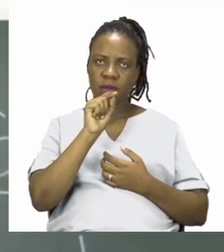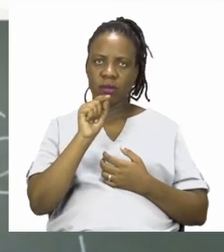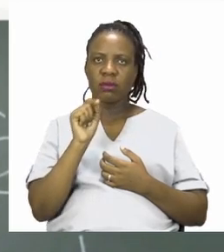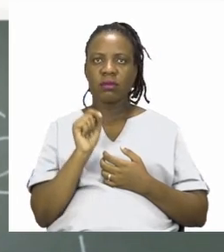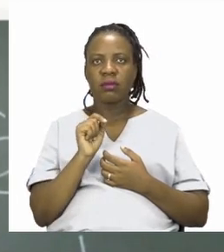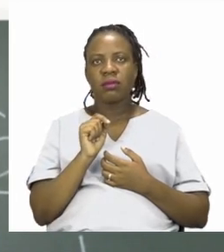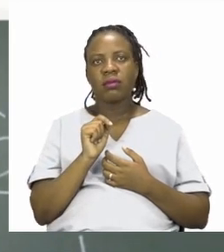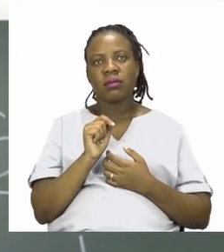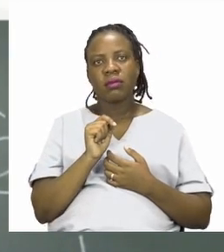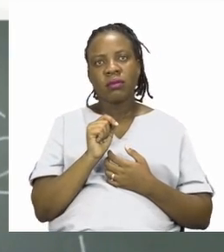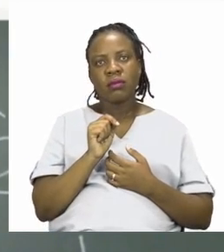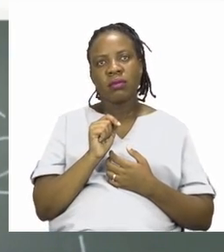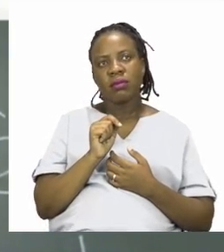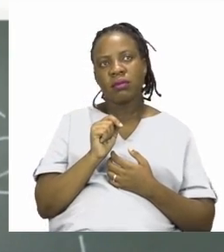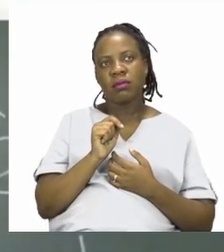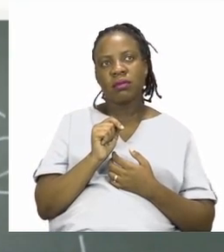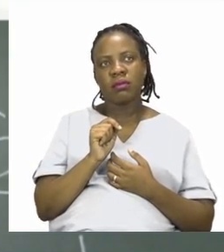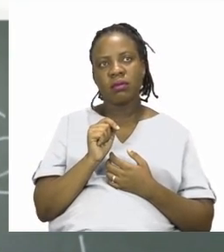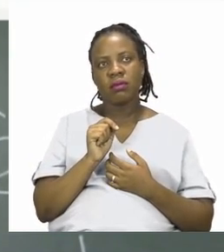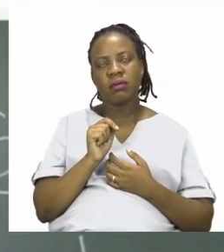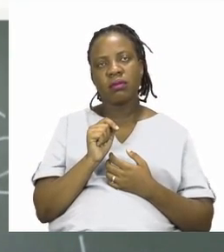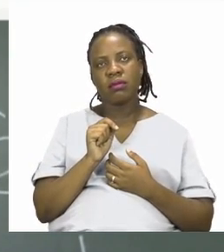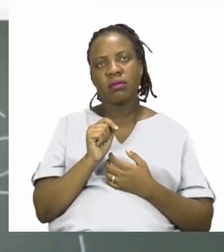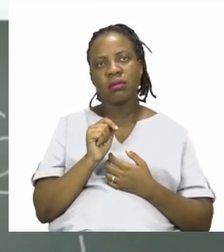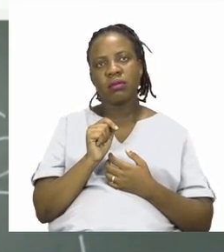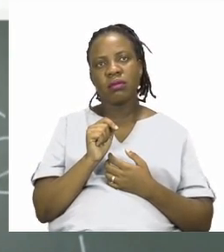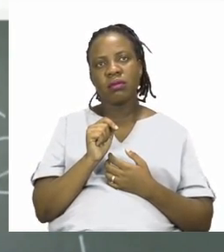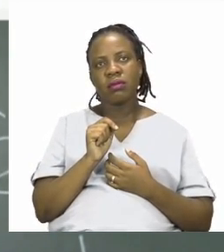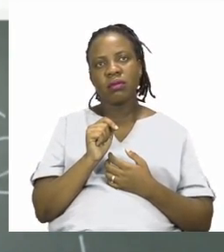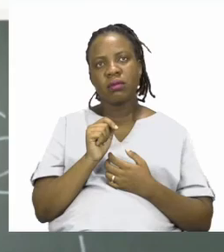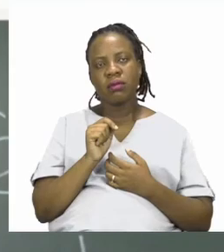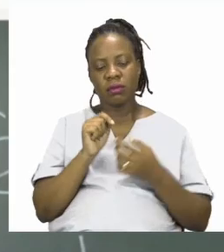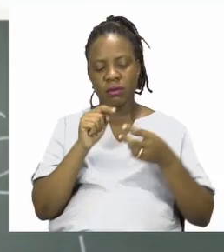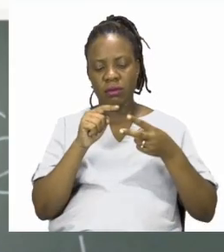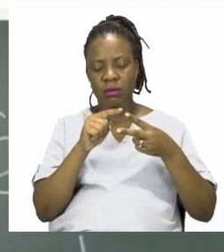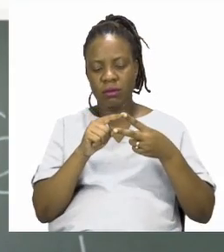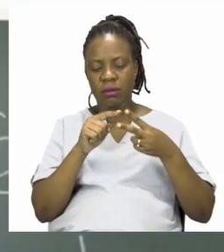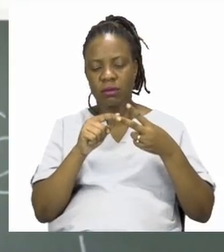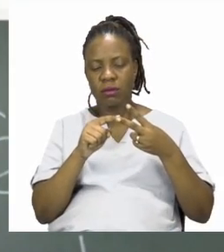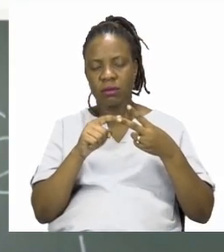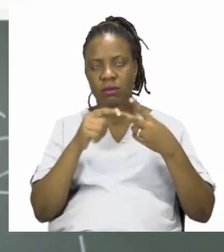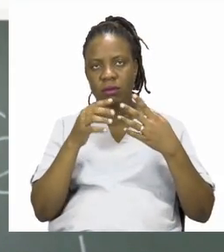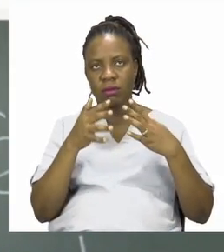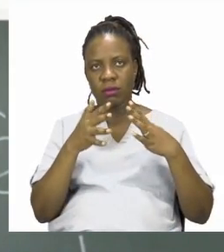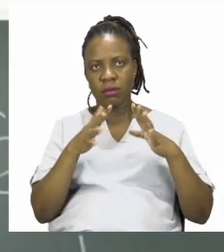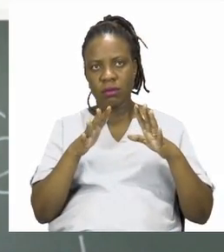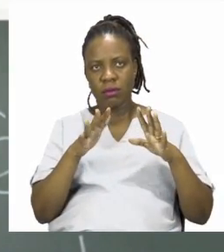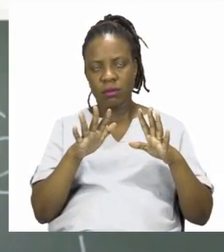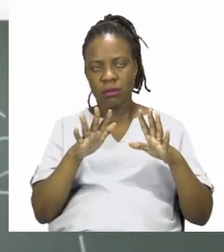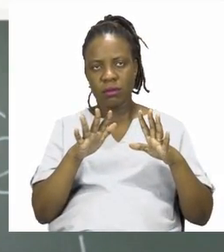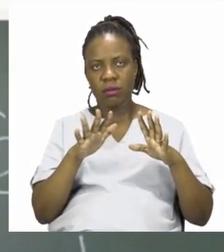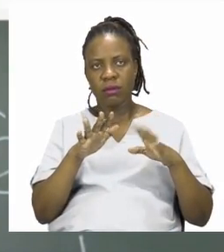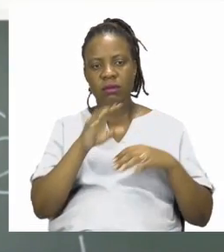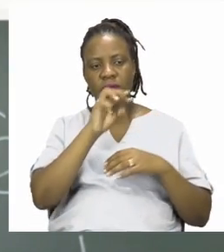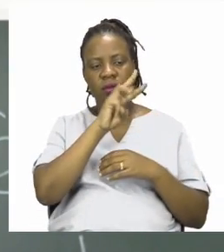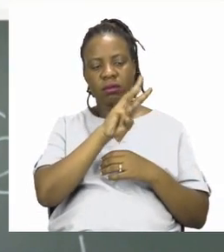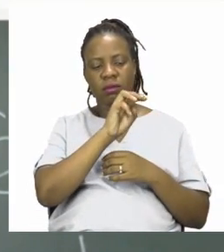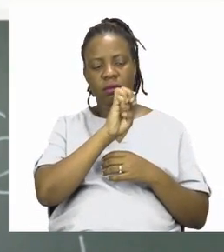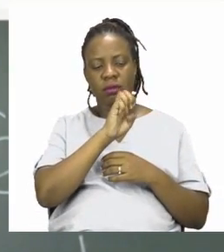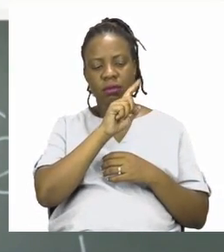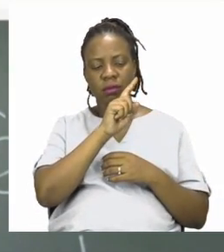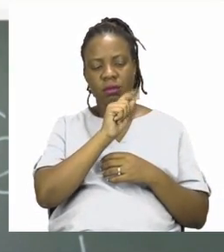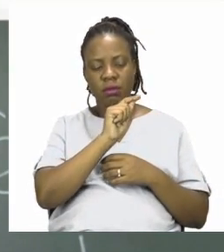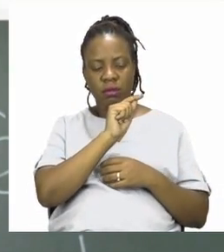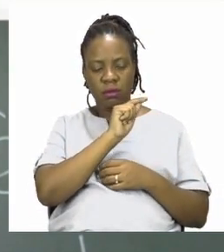our crossword. So now we have found both words, so we need to go ahead and also cross out the